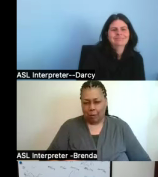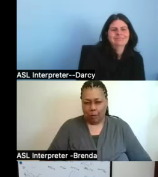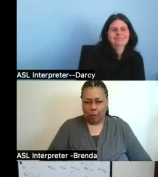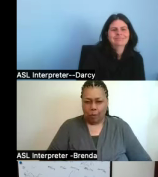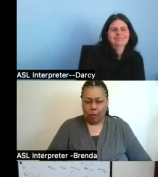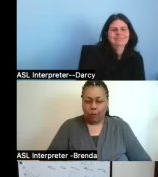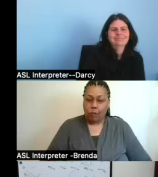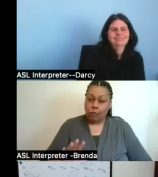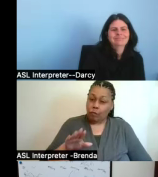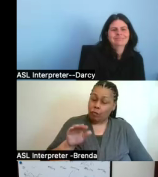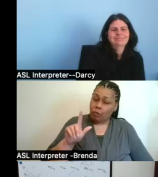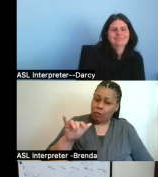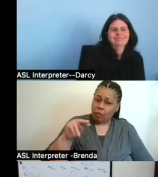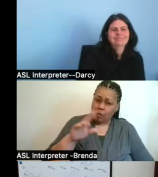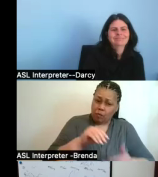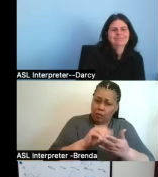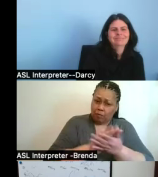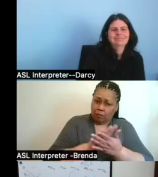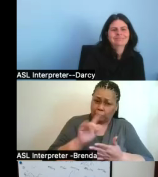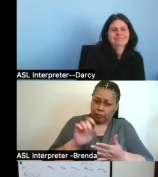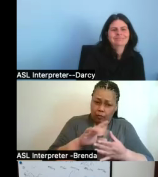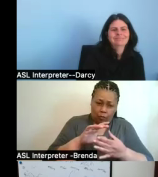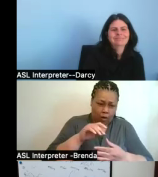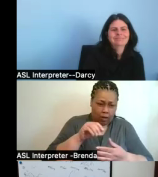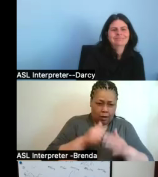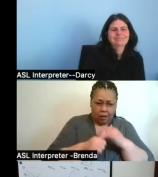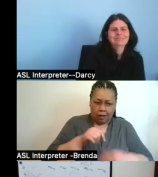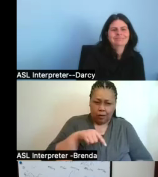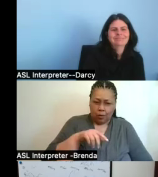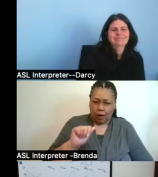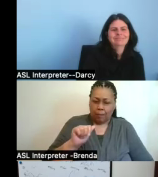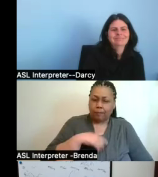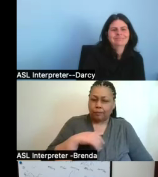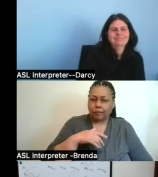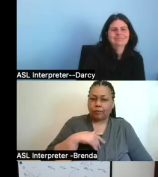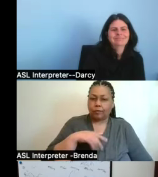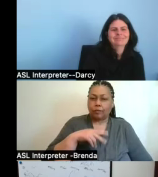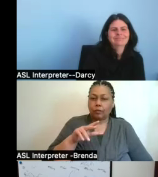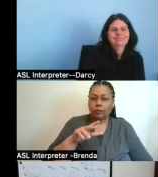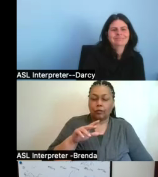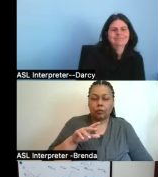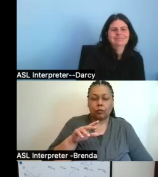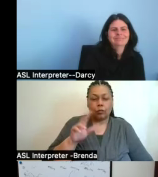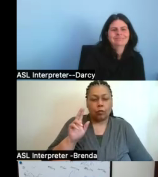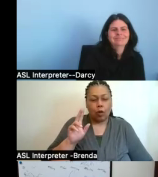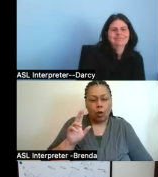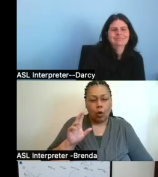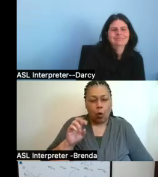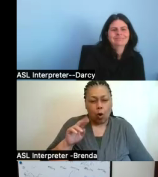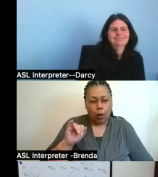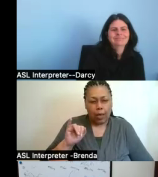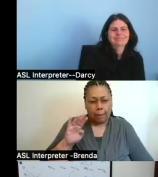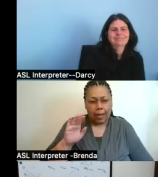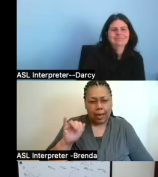Alan, you put a question in the Q&A. It's maybe it's Corey blasts was the question,